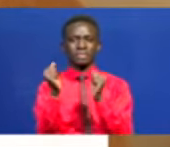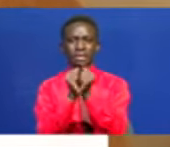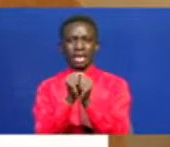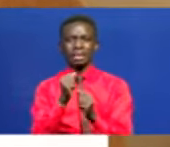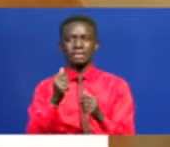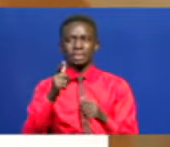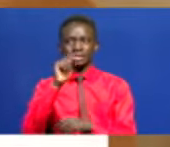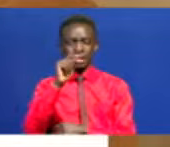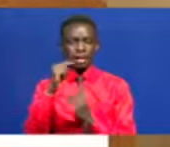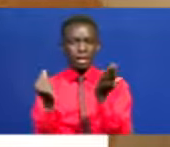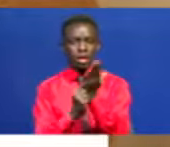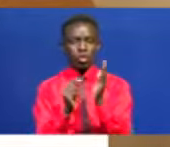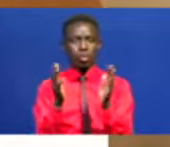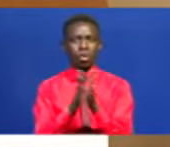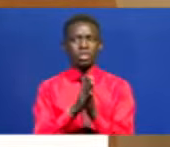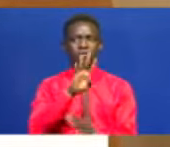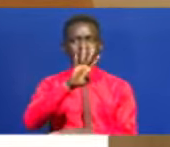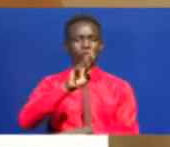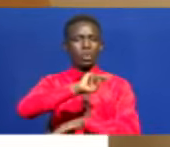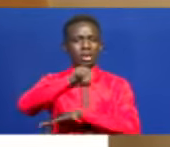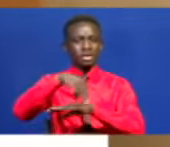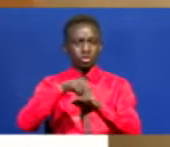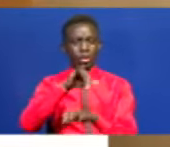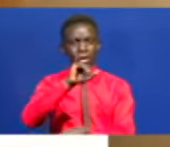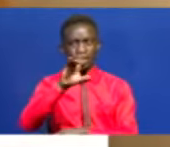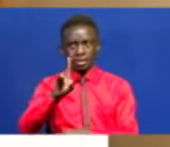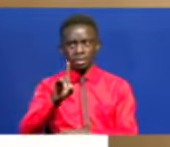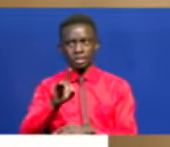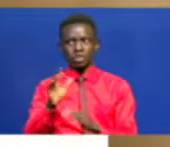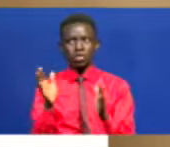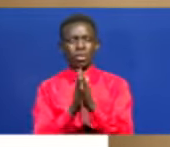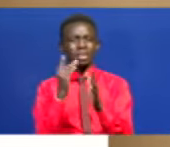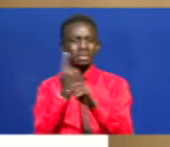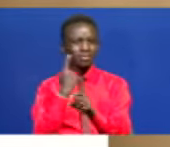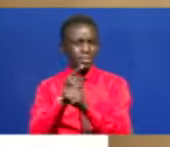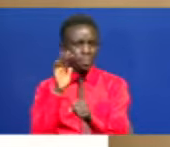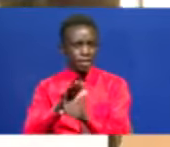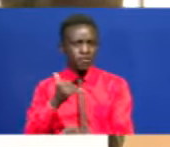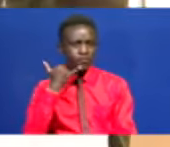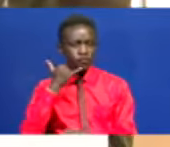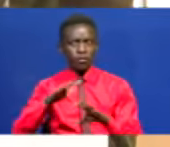and 4 Kenya national identity cards, and several phones were recovered from the respondents.